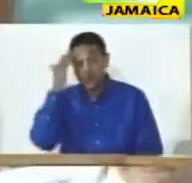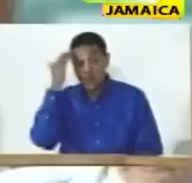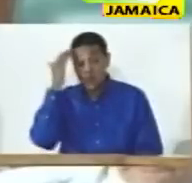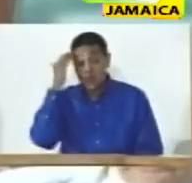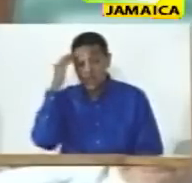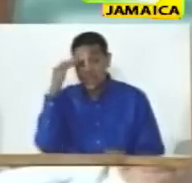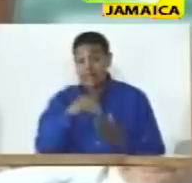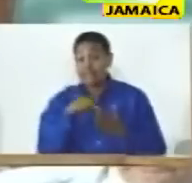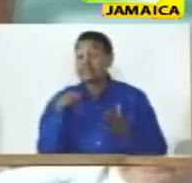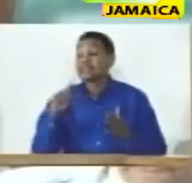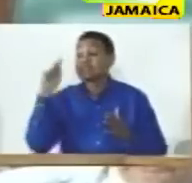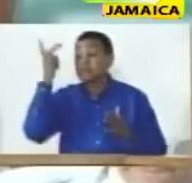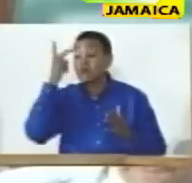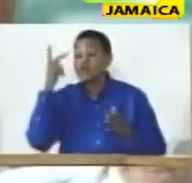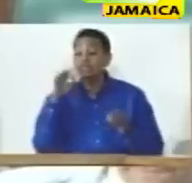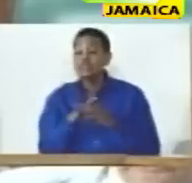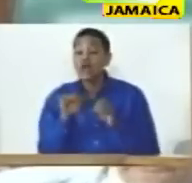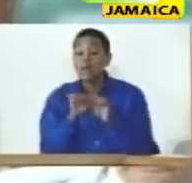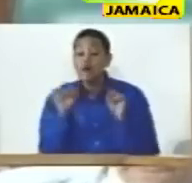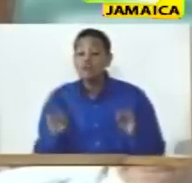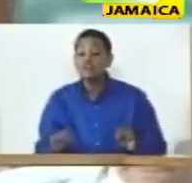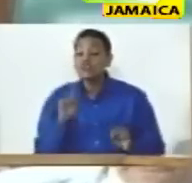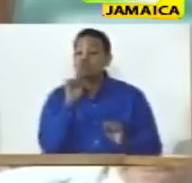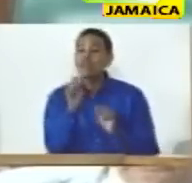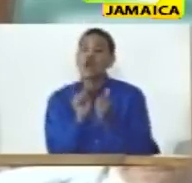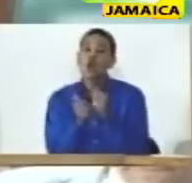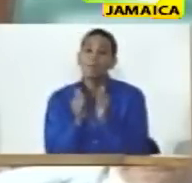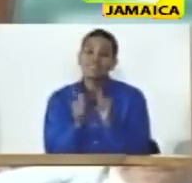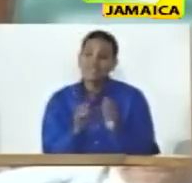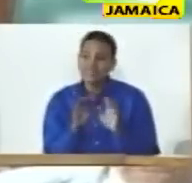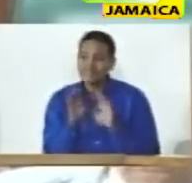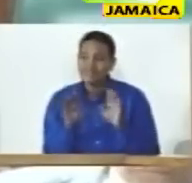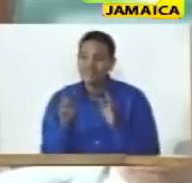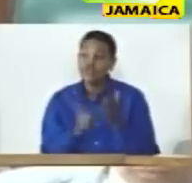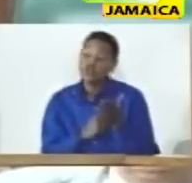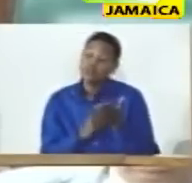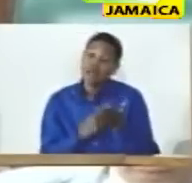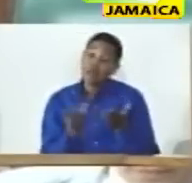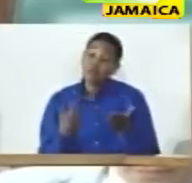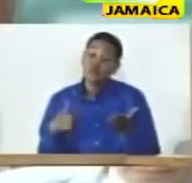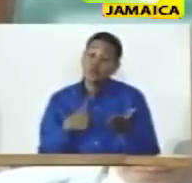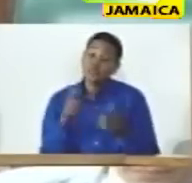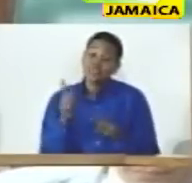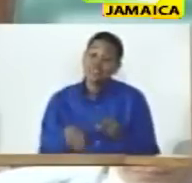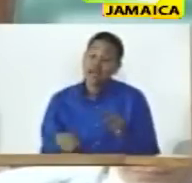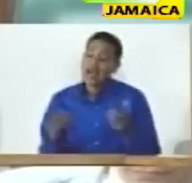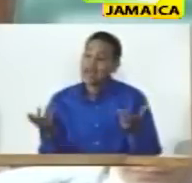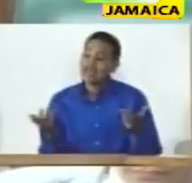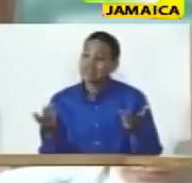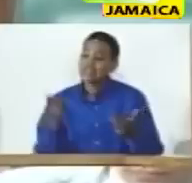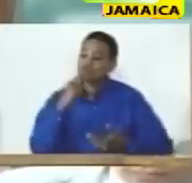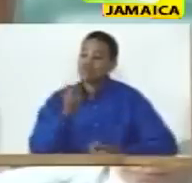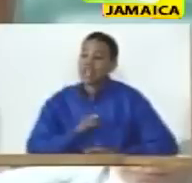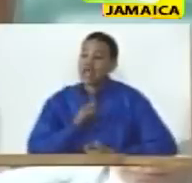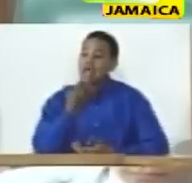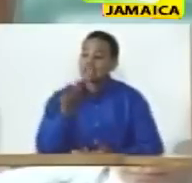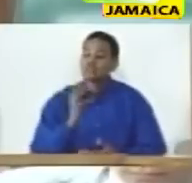this political democracy, it's very competitive. Sometimes we cannot express